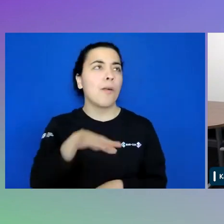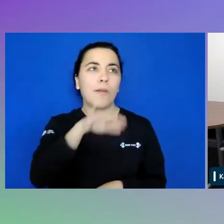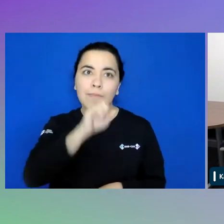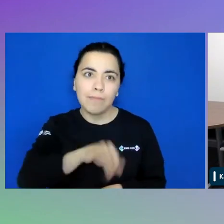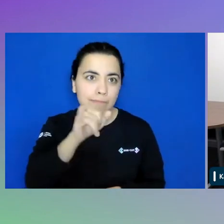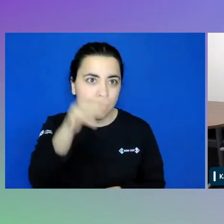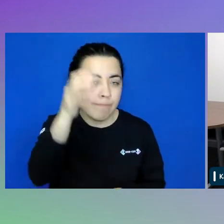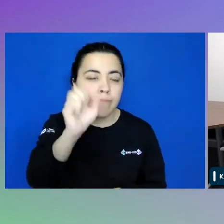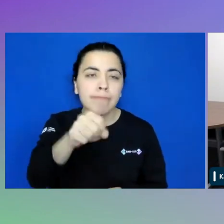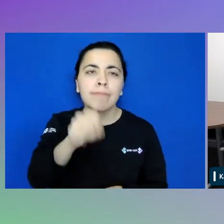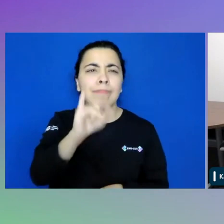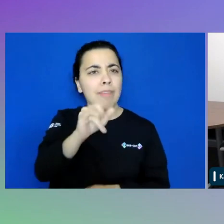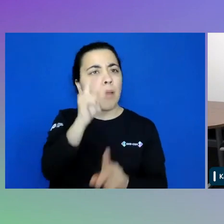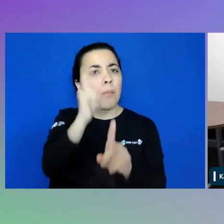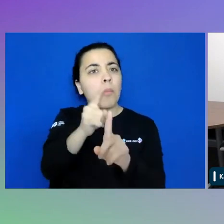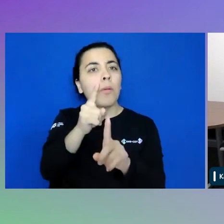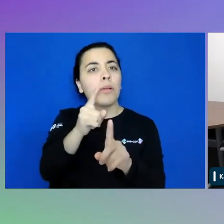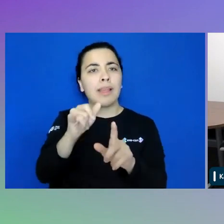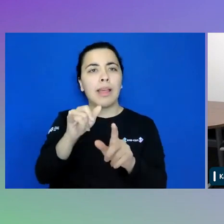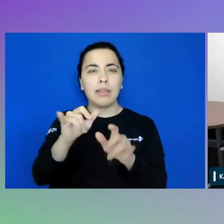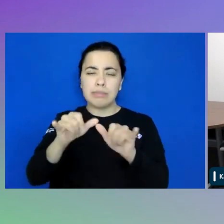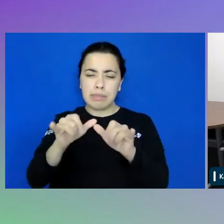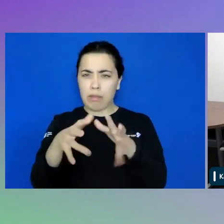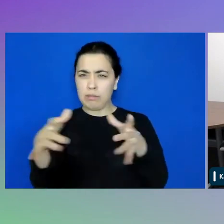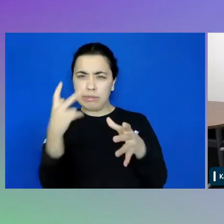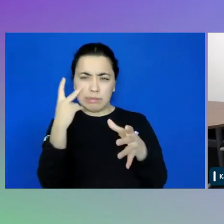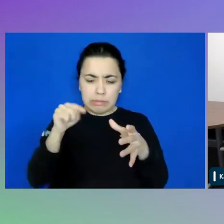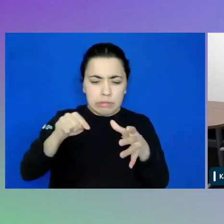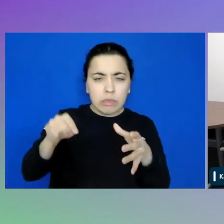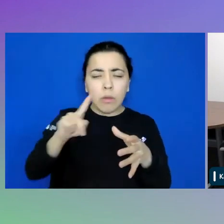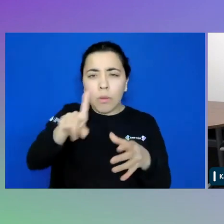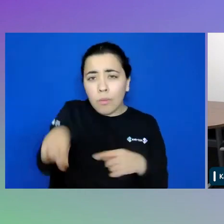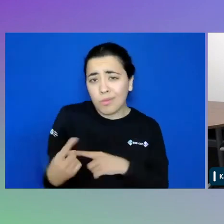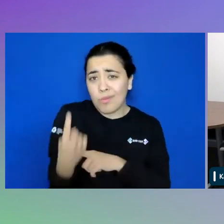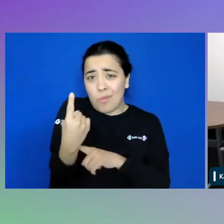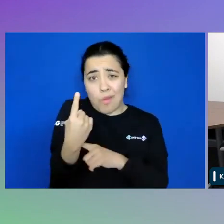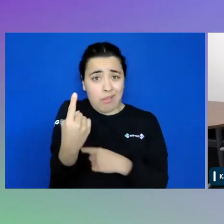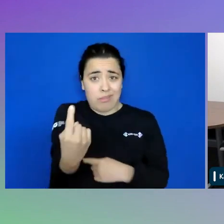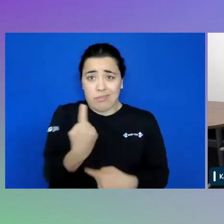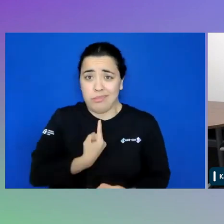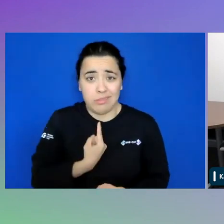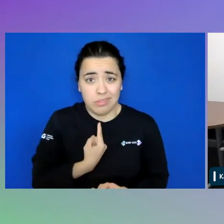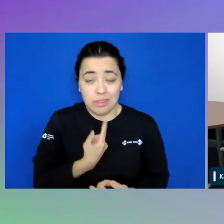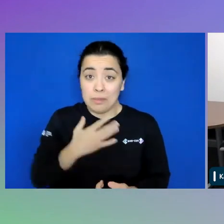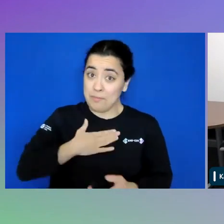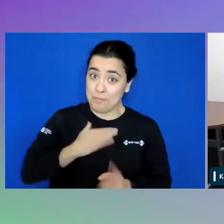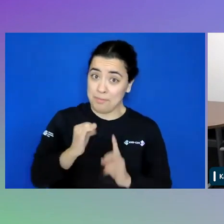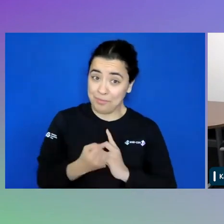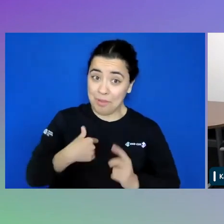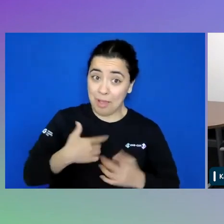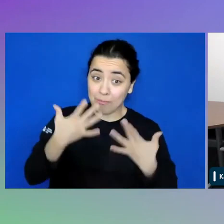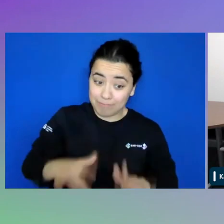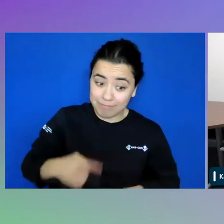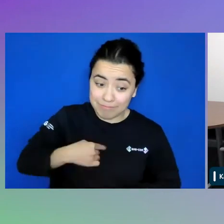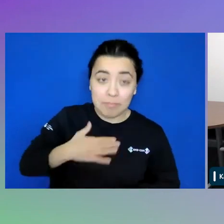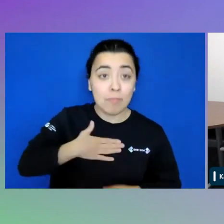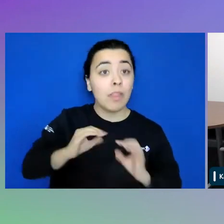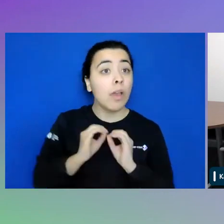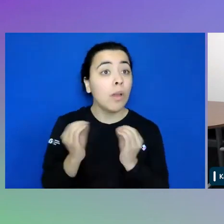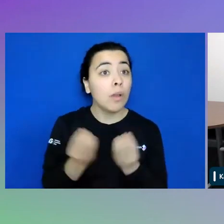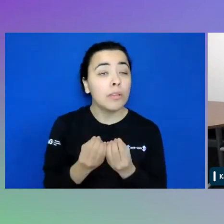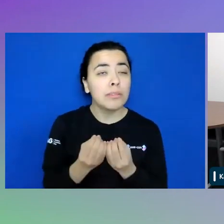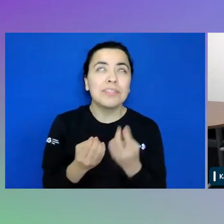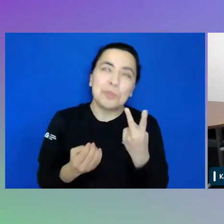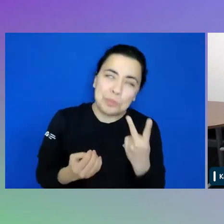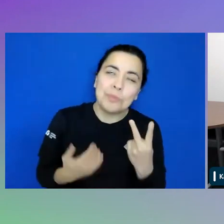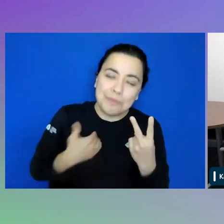that. Because, yeah, that's the point of scalability, right? There's only one of you. I mean, in my case, I'm really fortunate to be at an organization where there's two